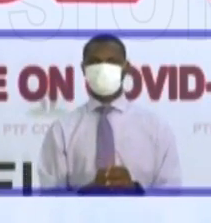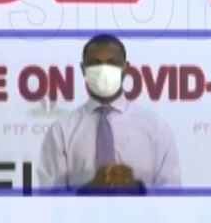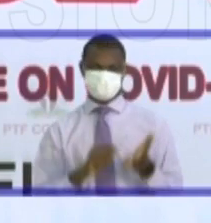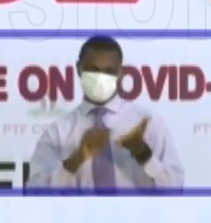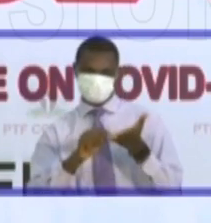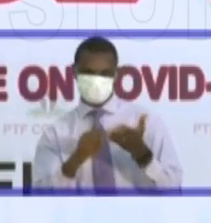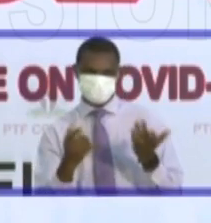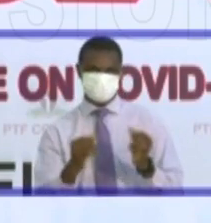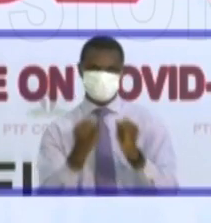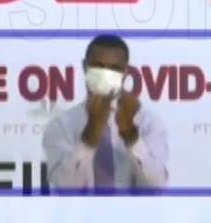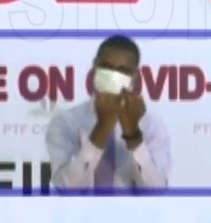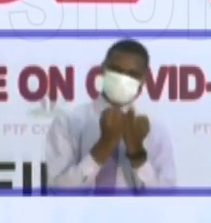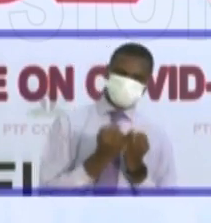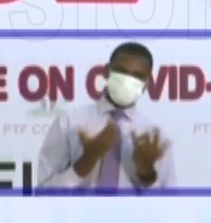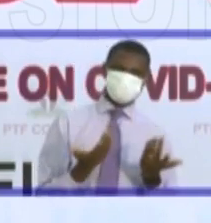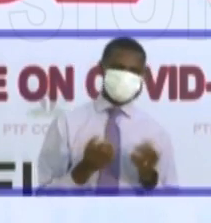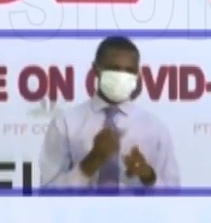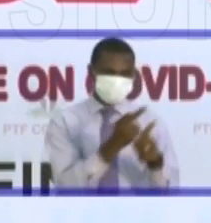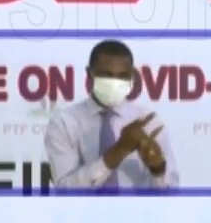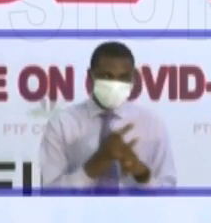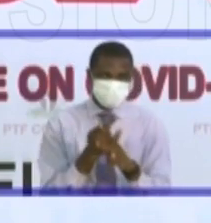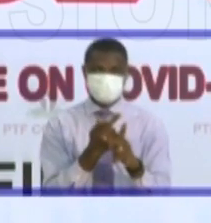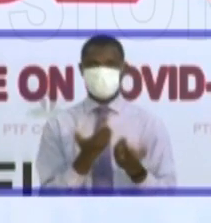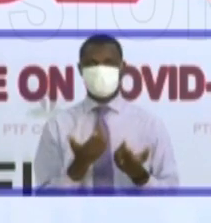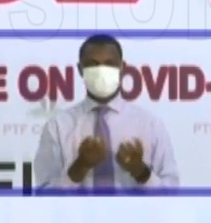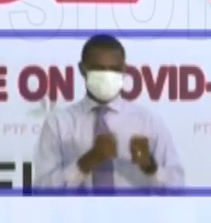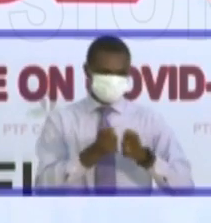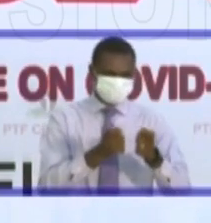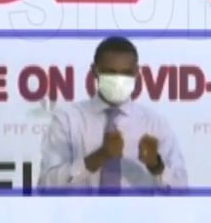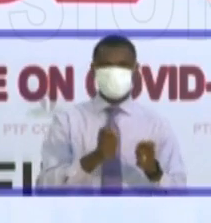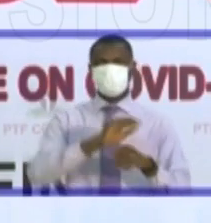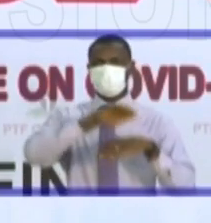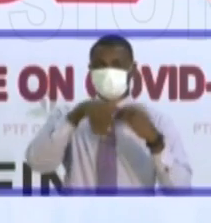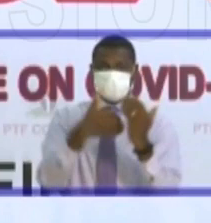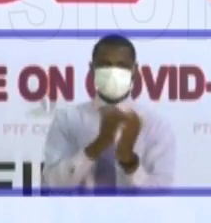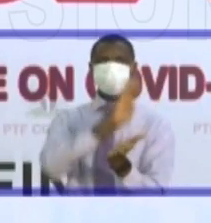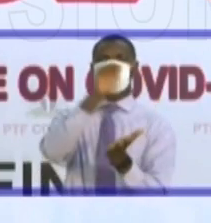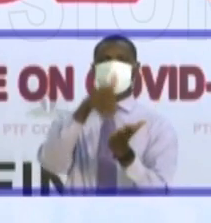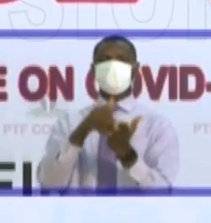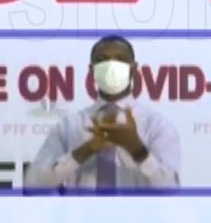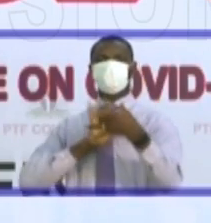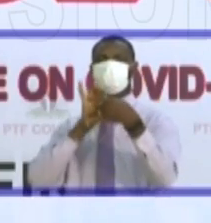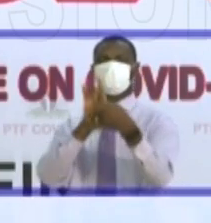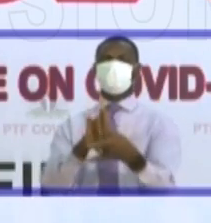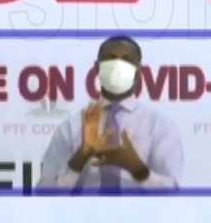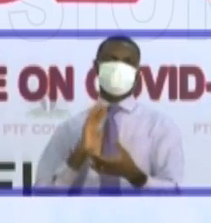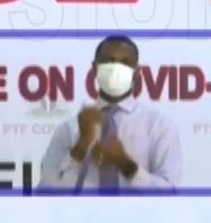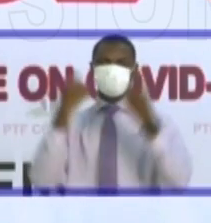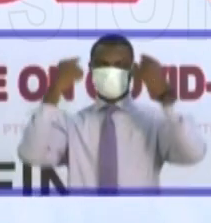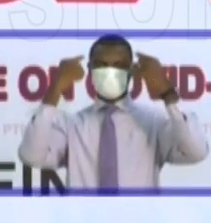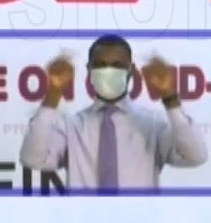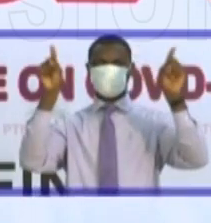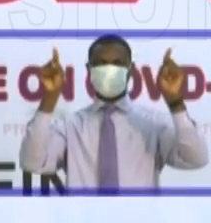detection, isolation, care, and case management remain central to our